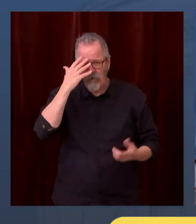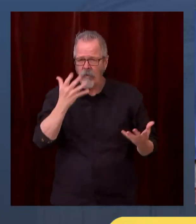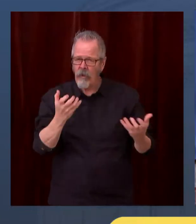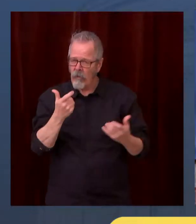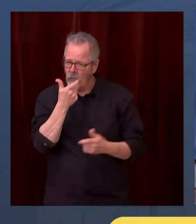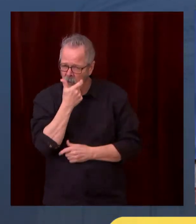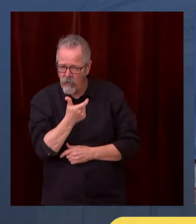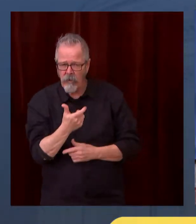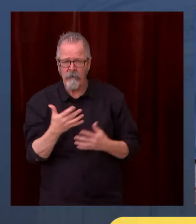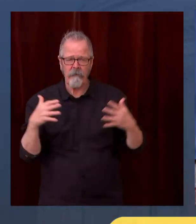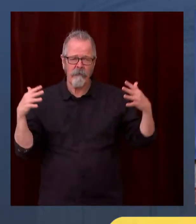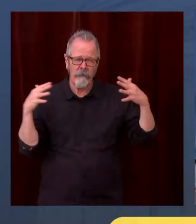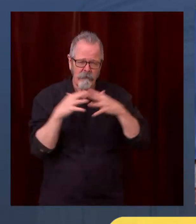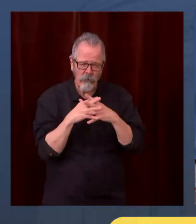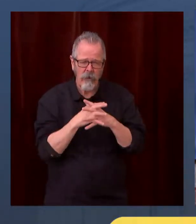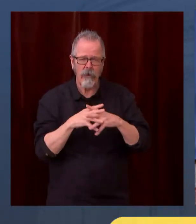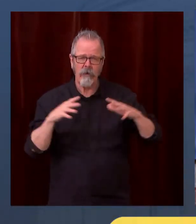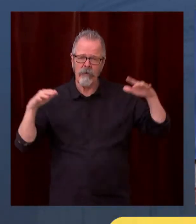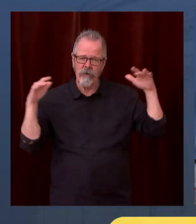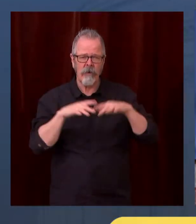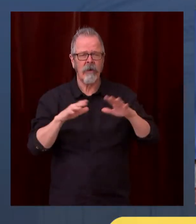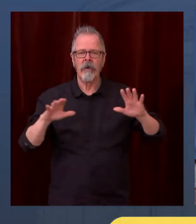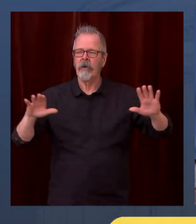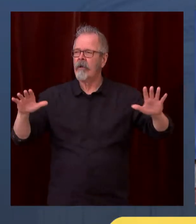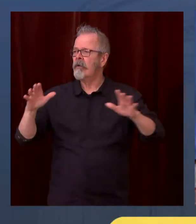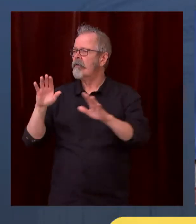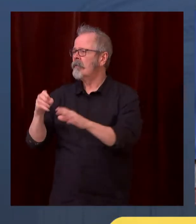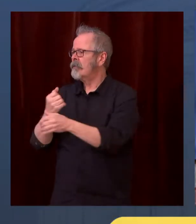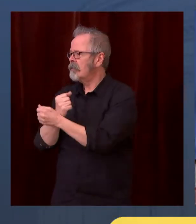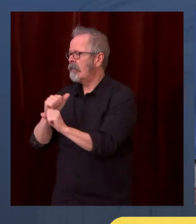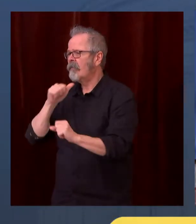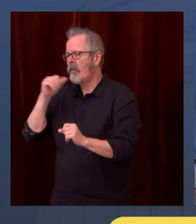that. I have Dr. Shah.